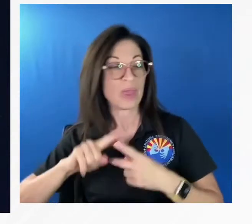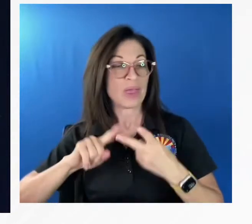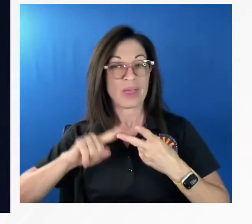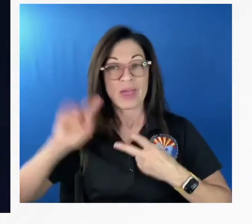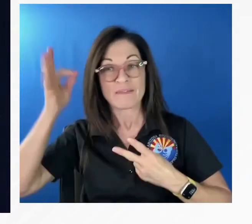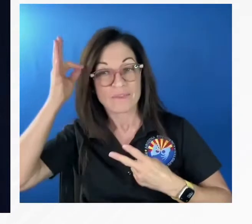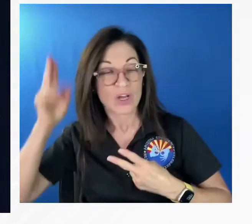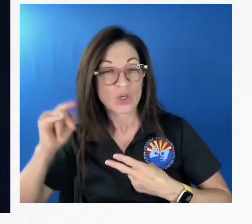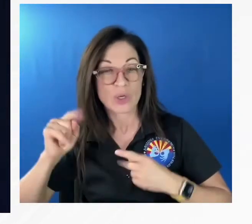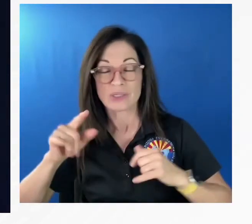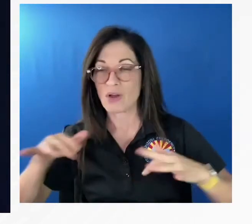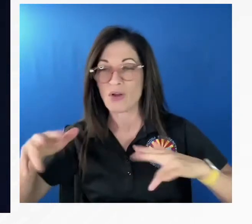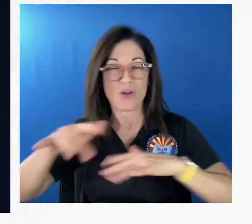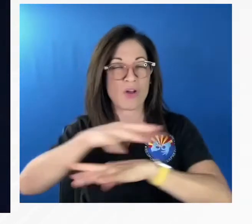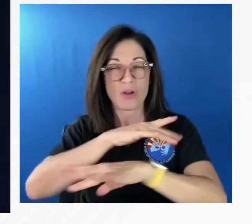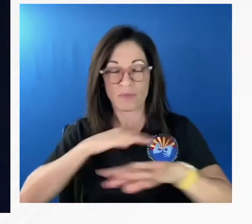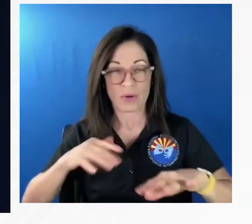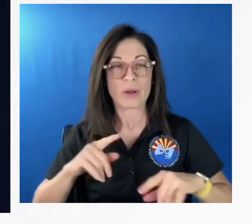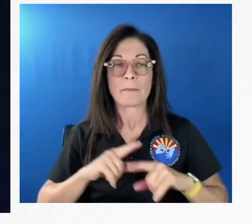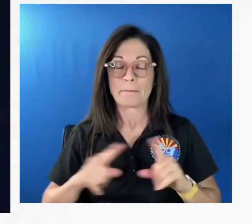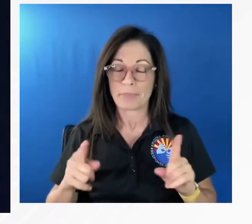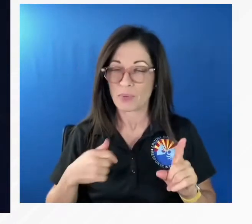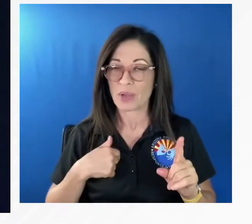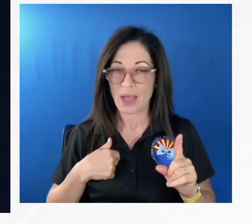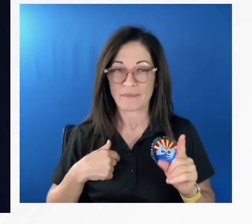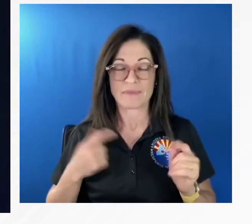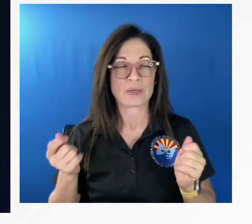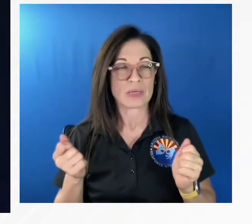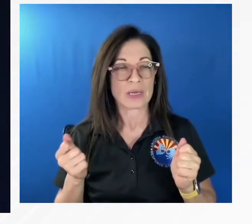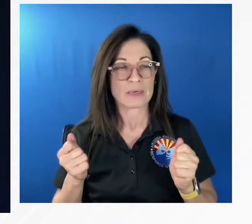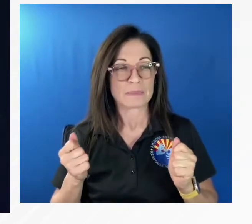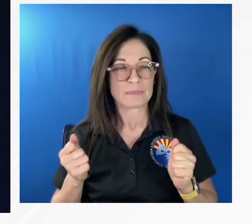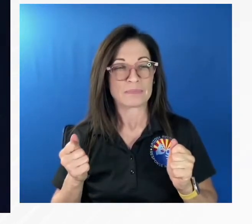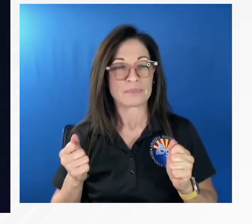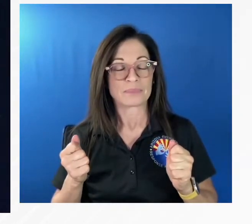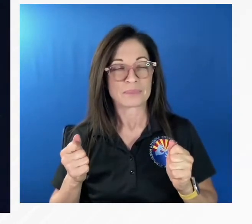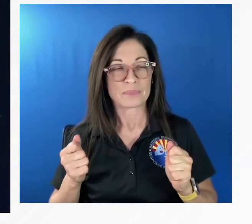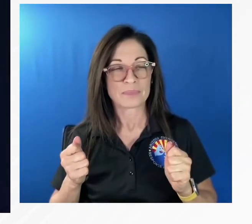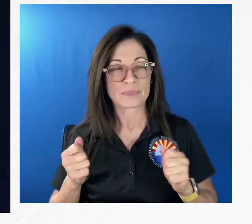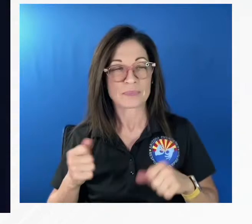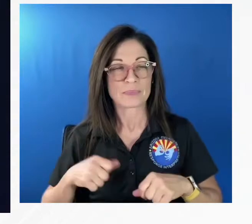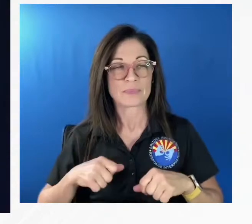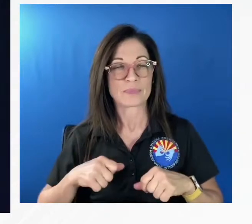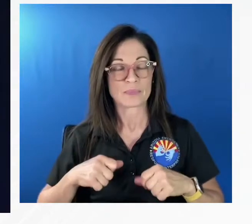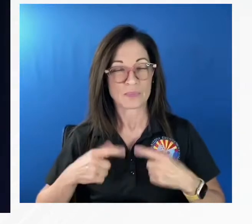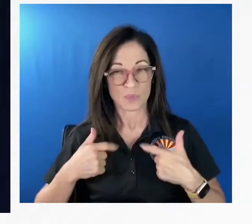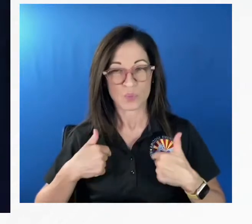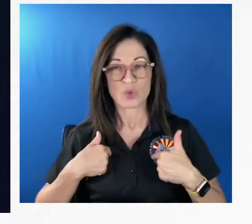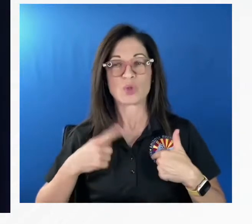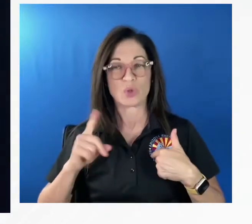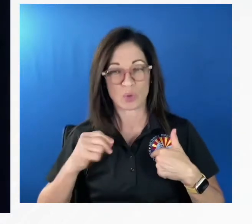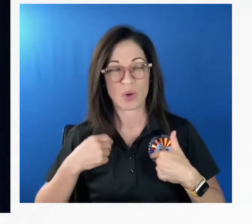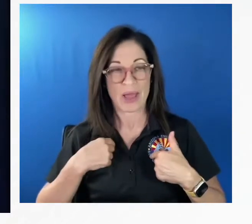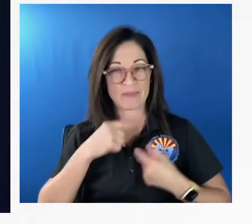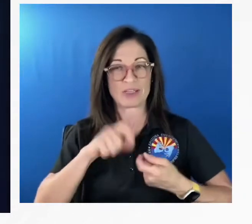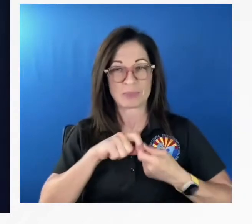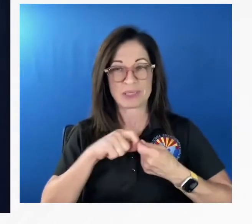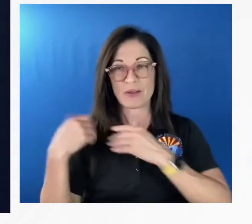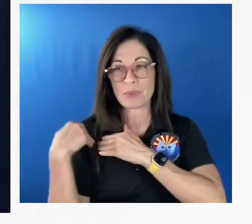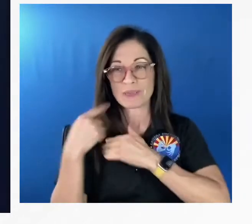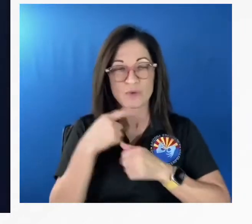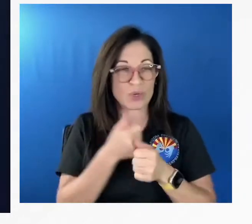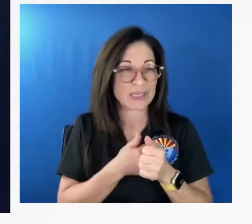But we do have we do define those responsibilities. And